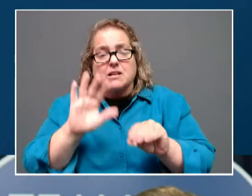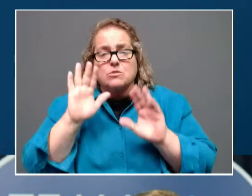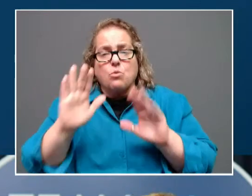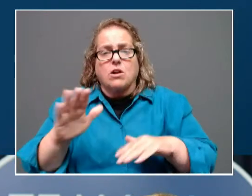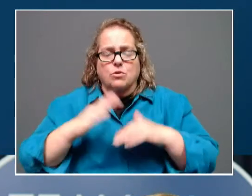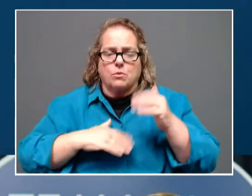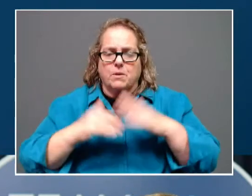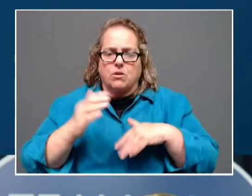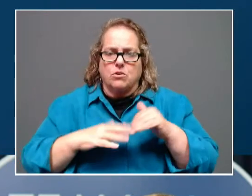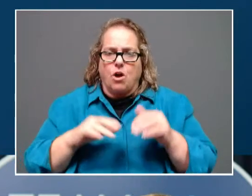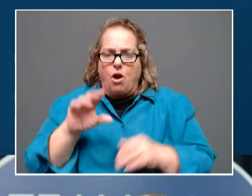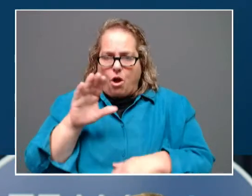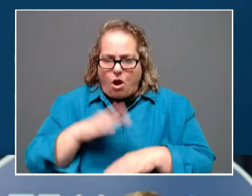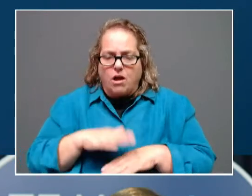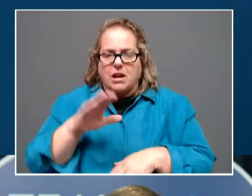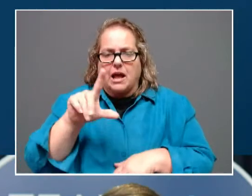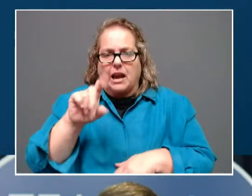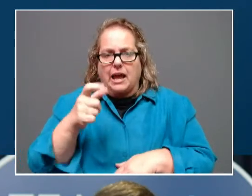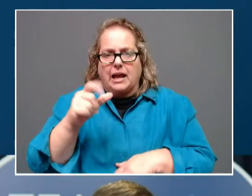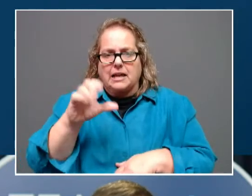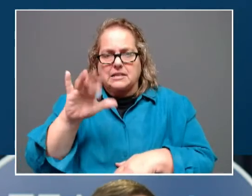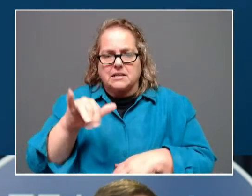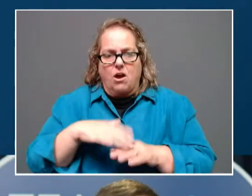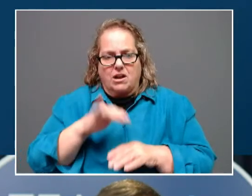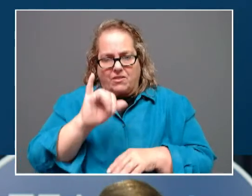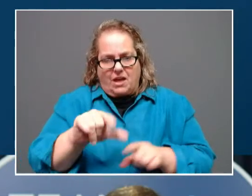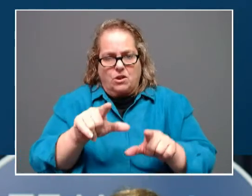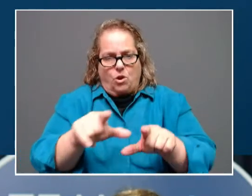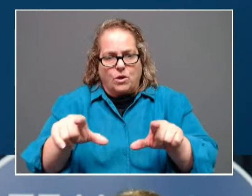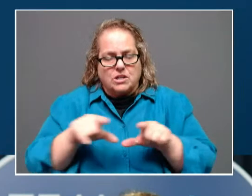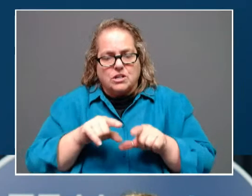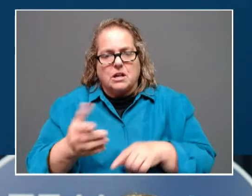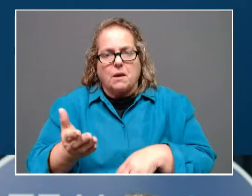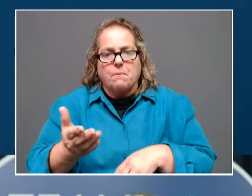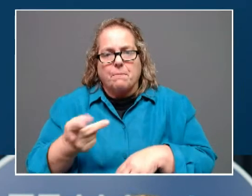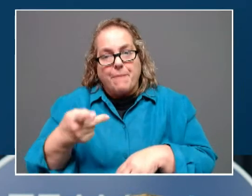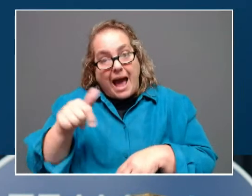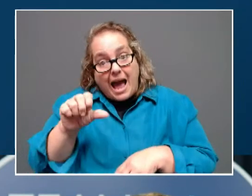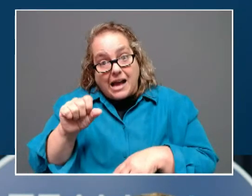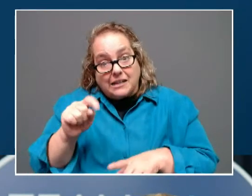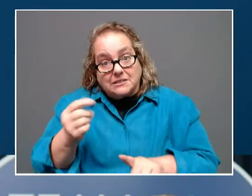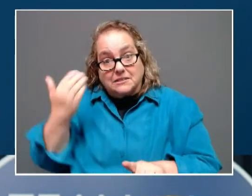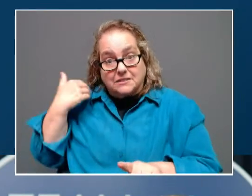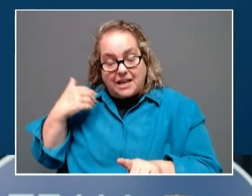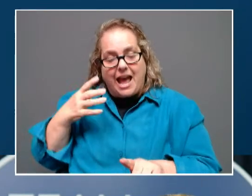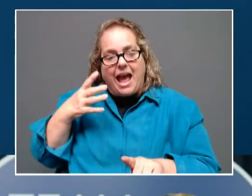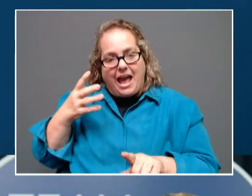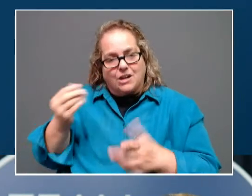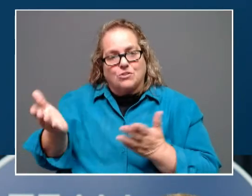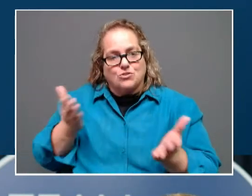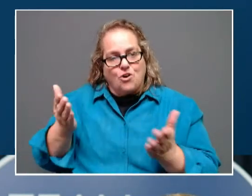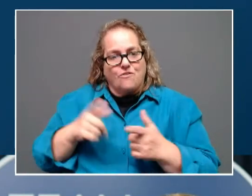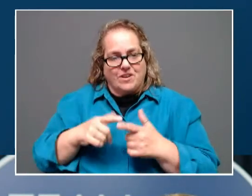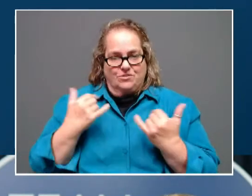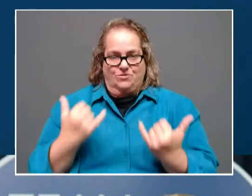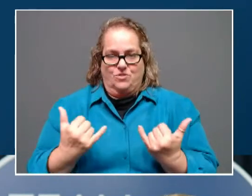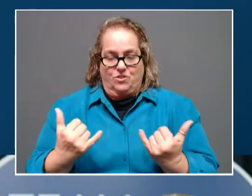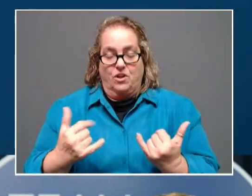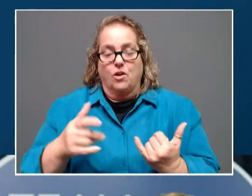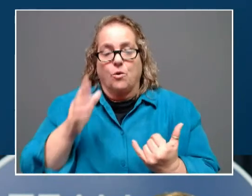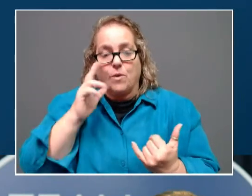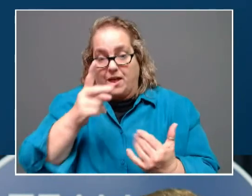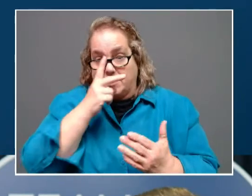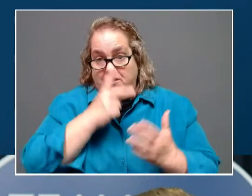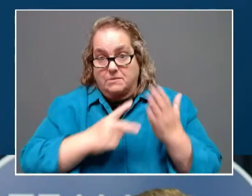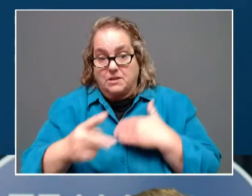this location's past while serving another key sector for the Commonwealth. Construction is anticipated to begin this summer, with the